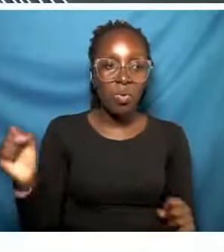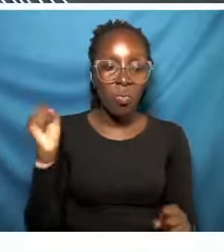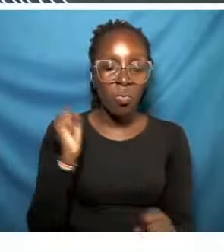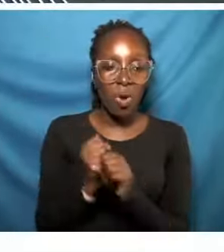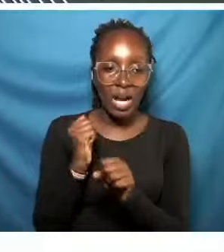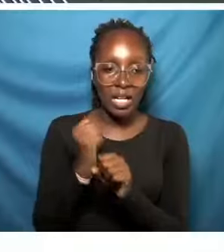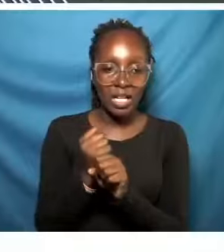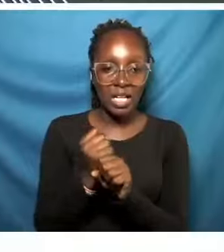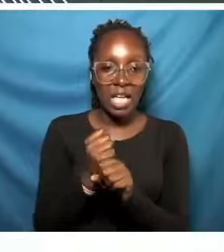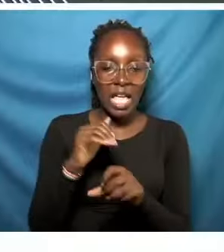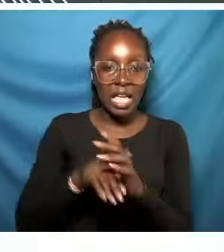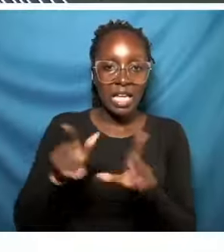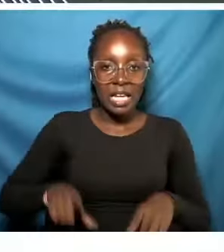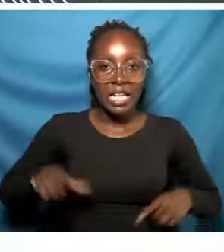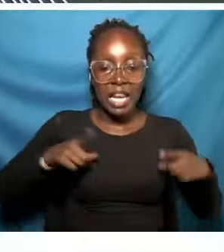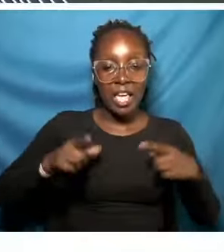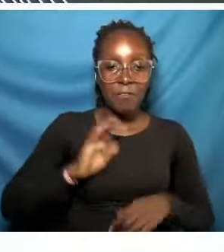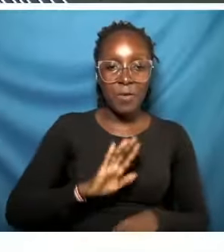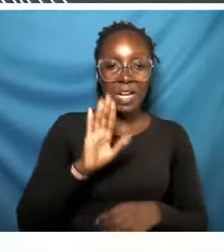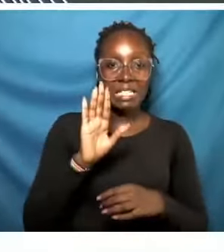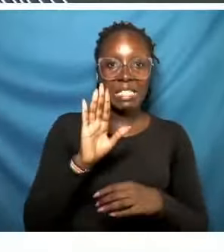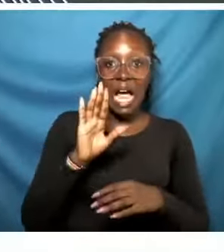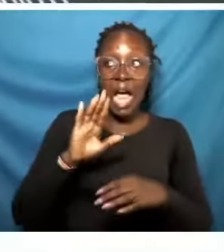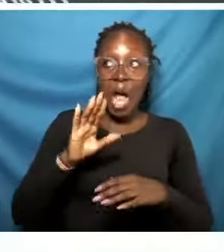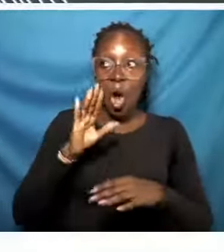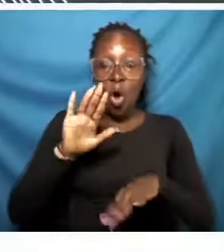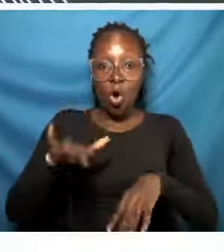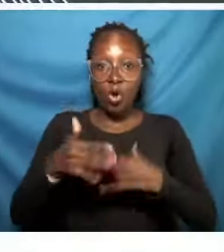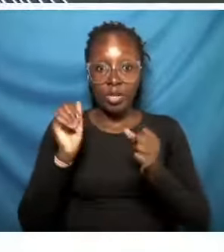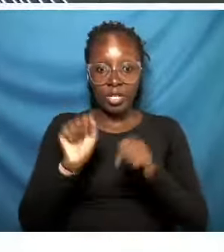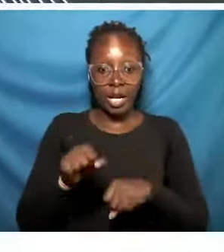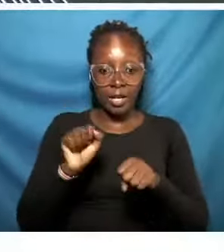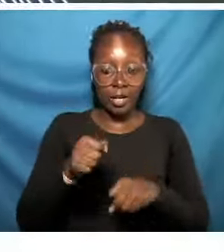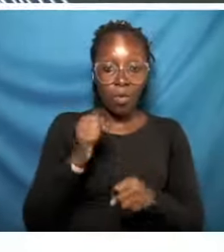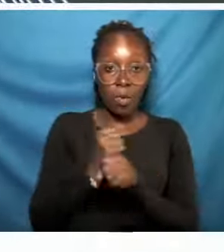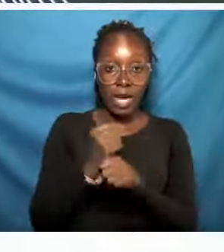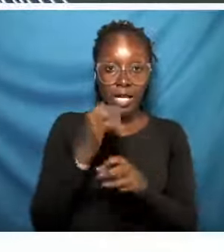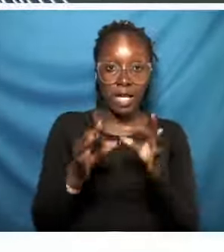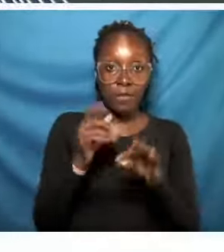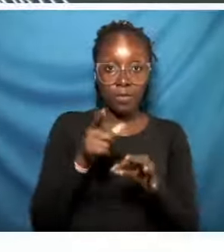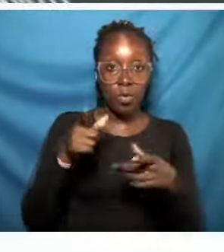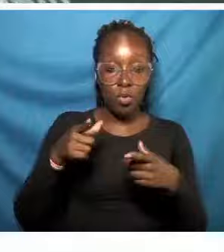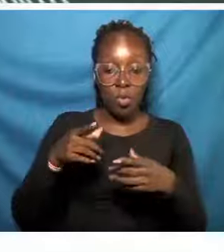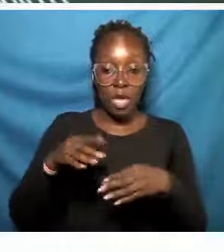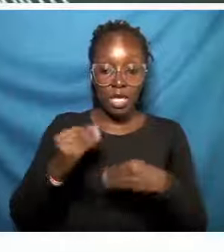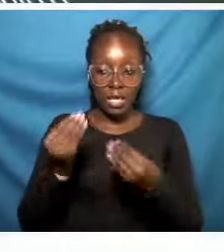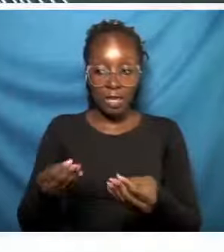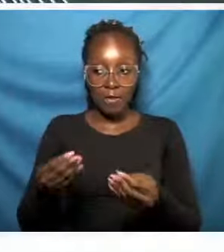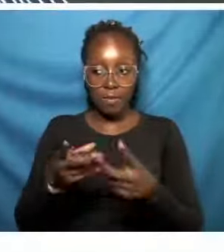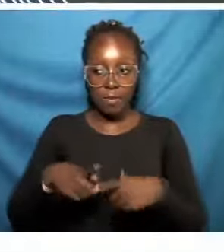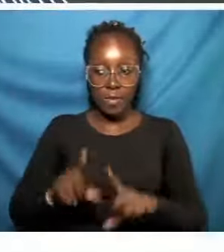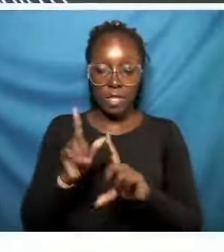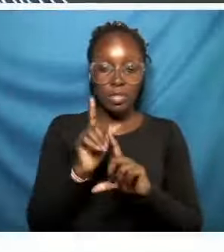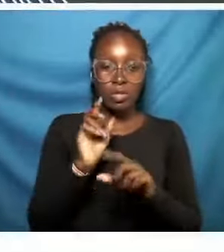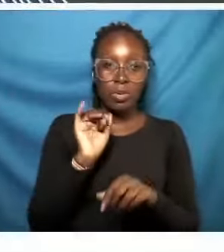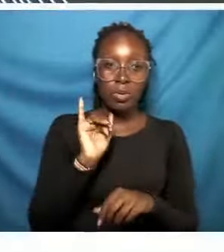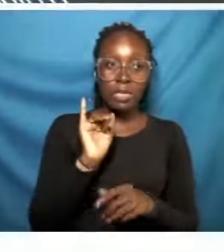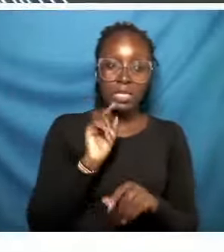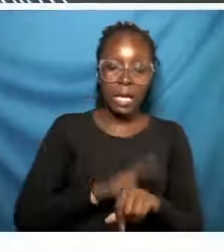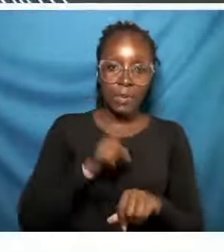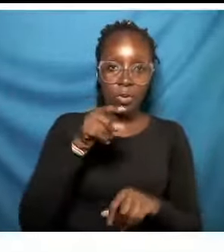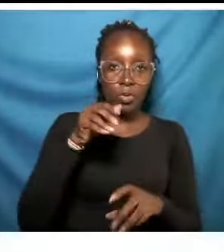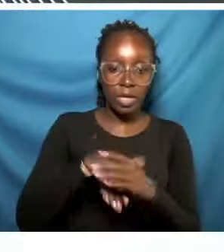permission through sin. That is what that verse means, verse 15. That when you are in Jesus and you live